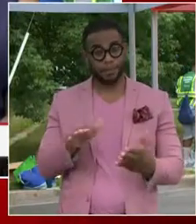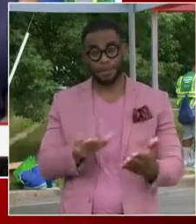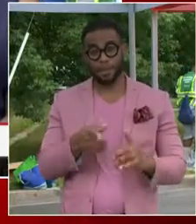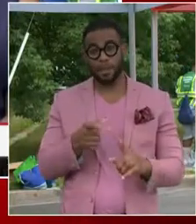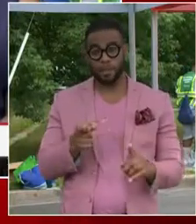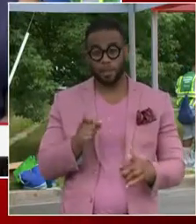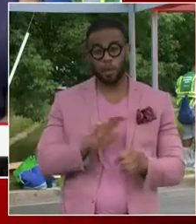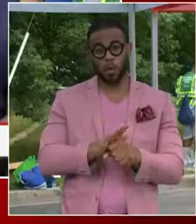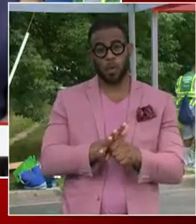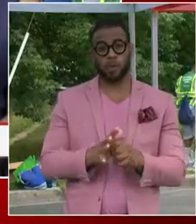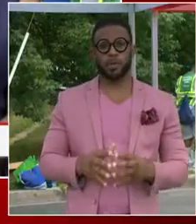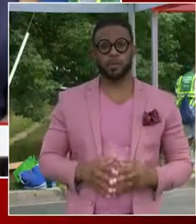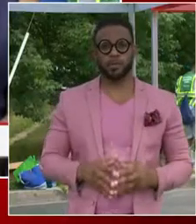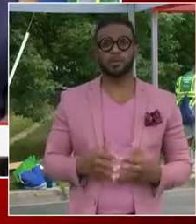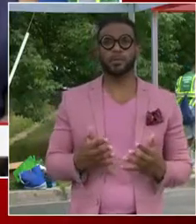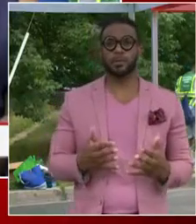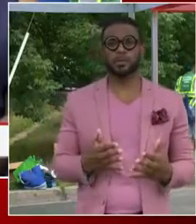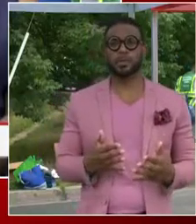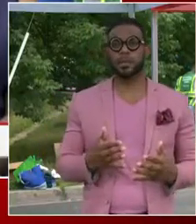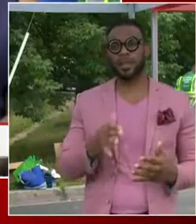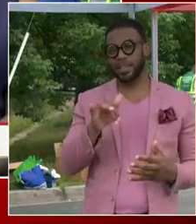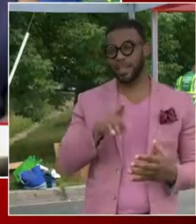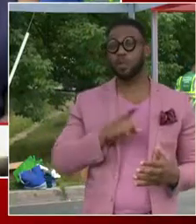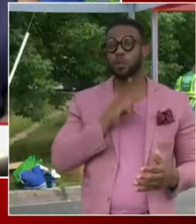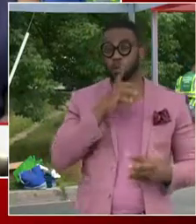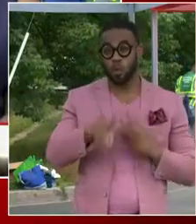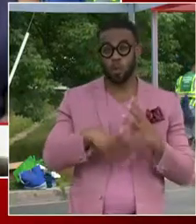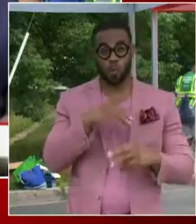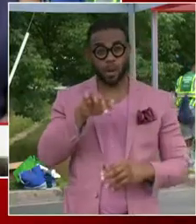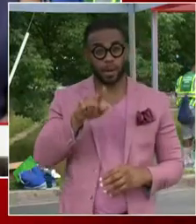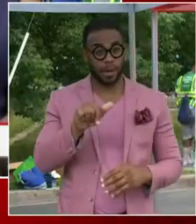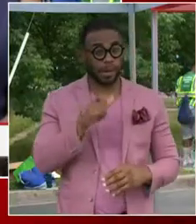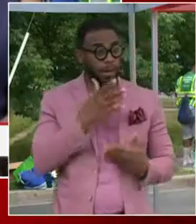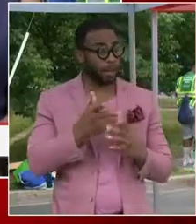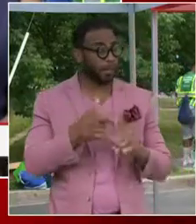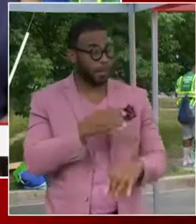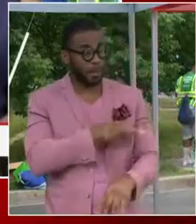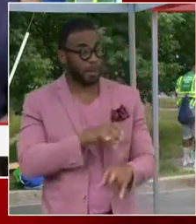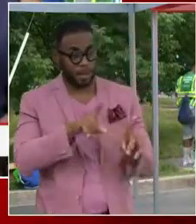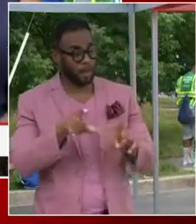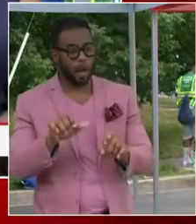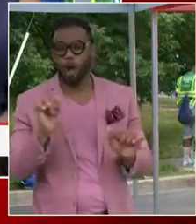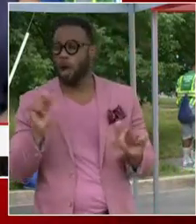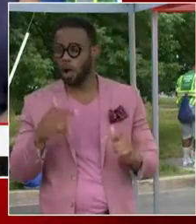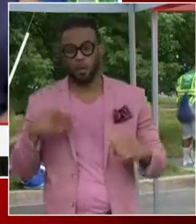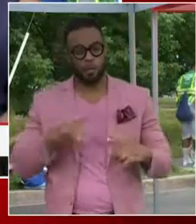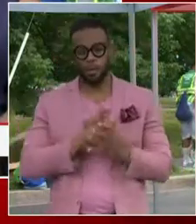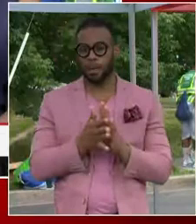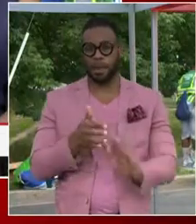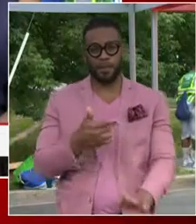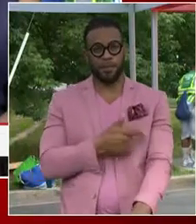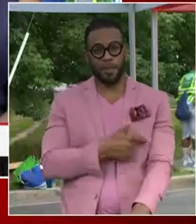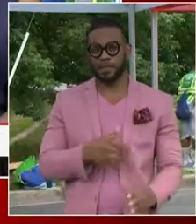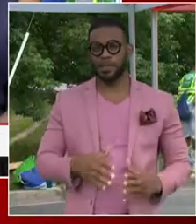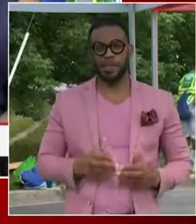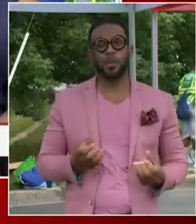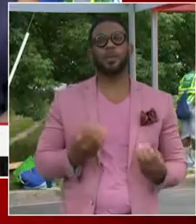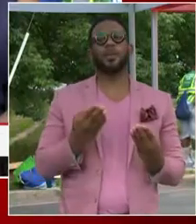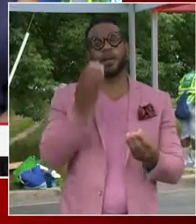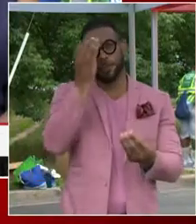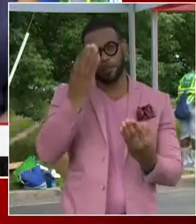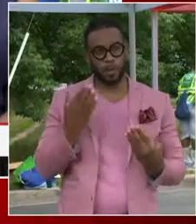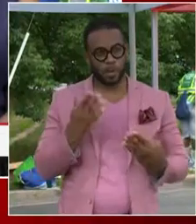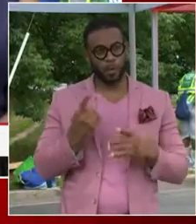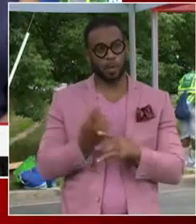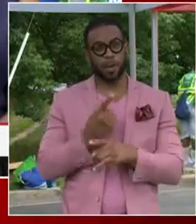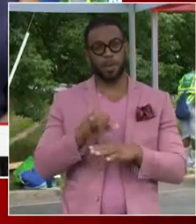from COVID-19. So that's real world data, not stuff from a clinical trial. It's all of us who've gotten vaccinated providing information